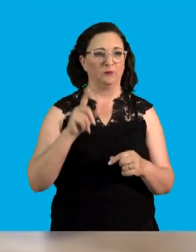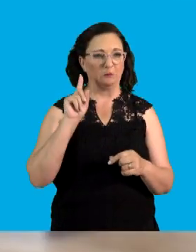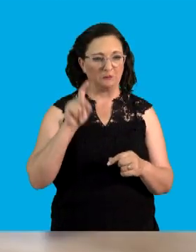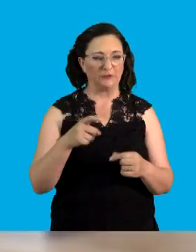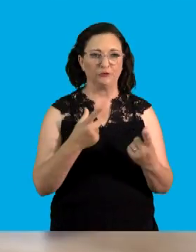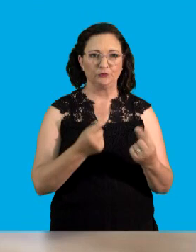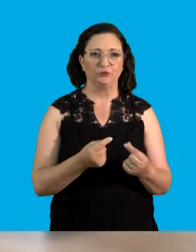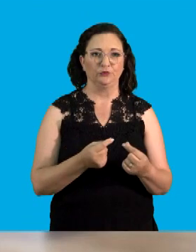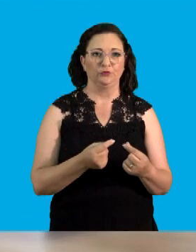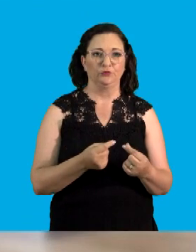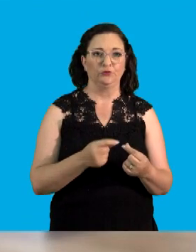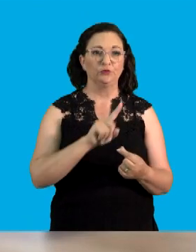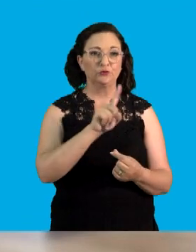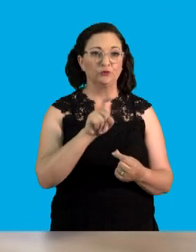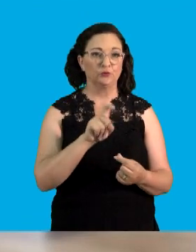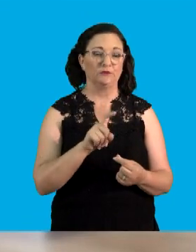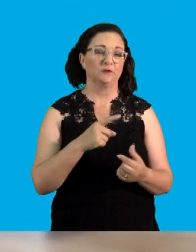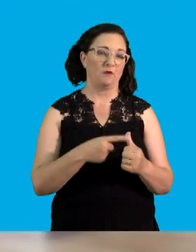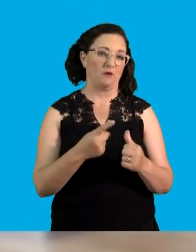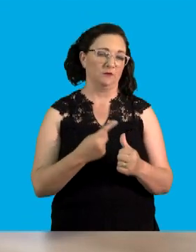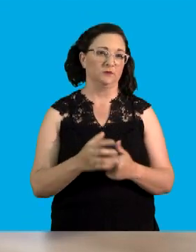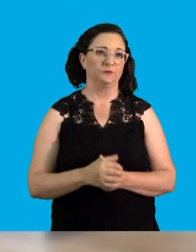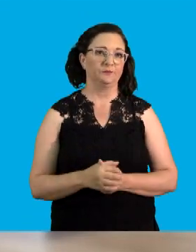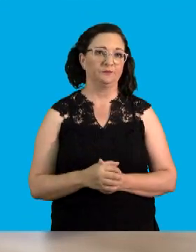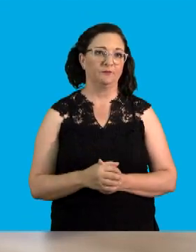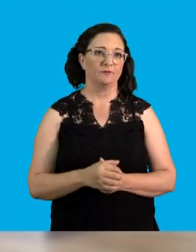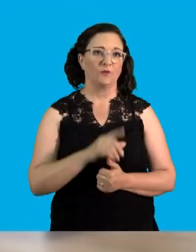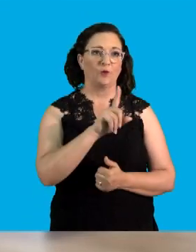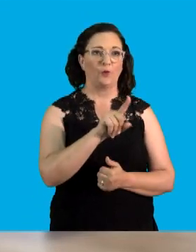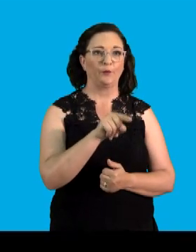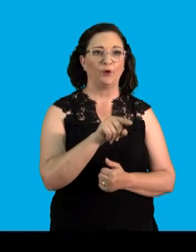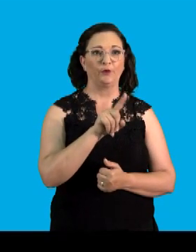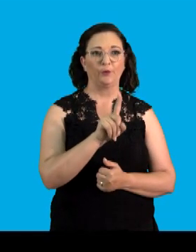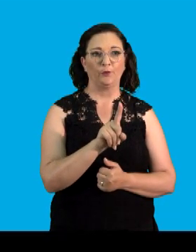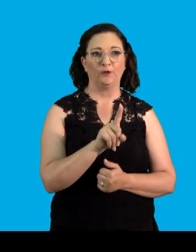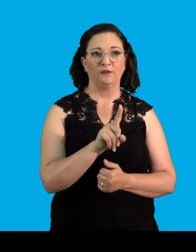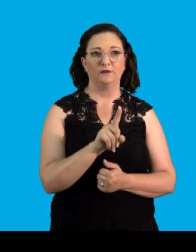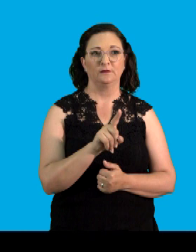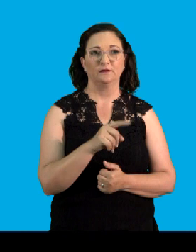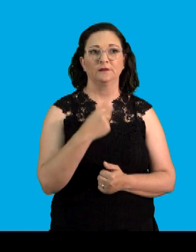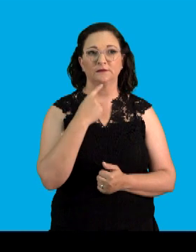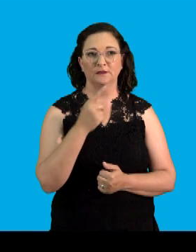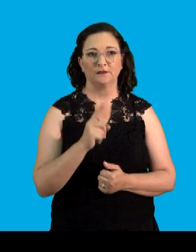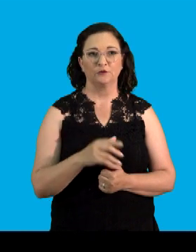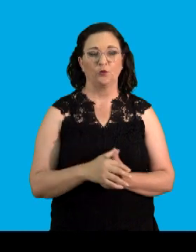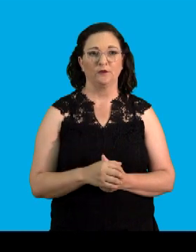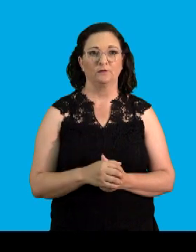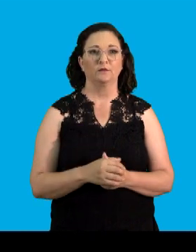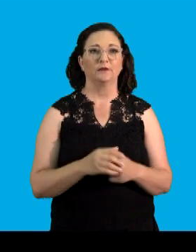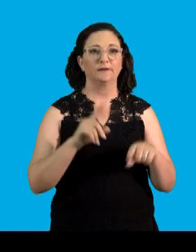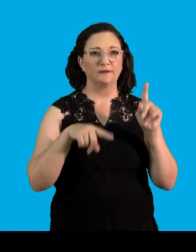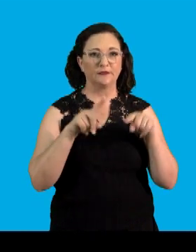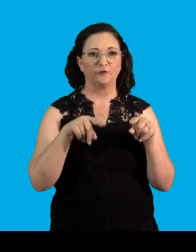answer this question. All right, it's 1.1. It says various options are provided